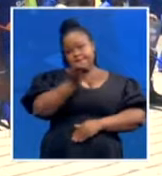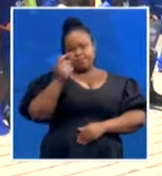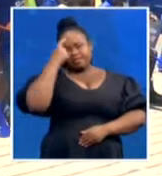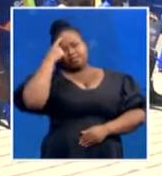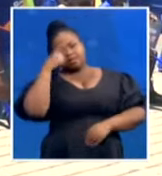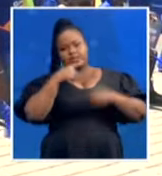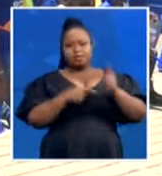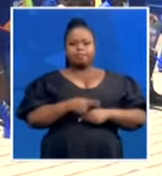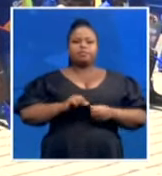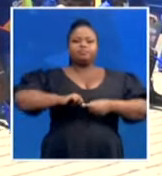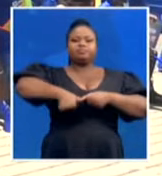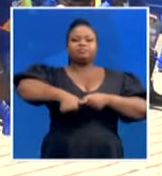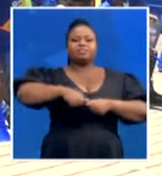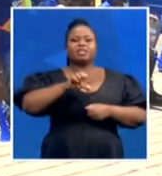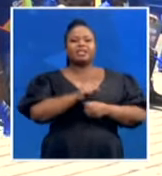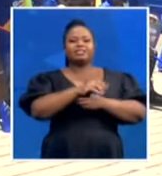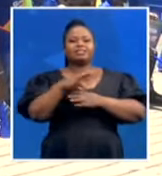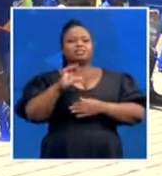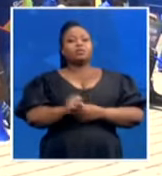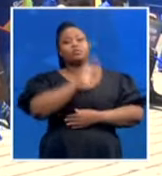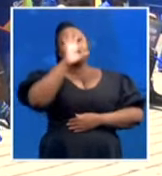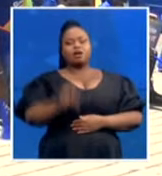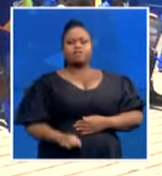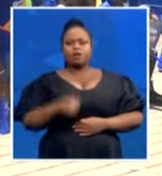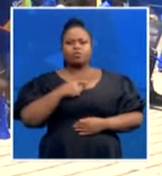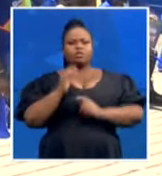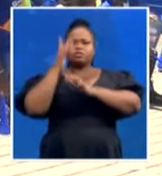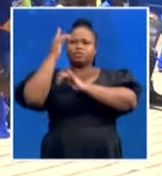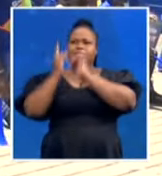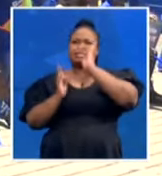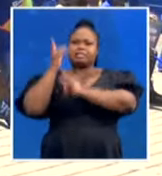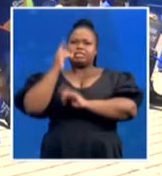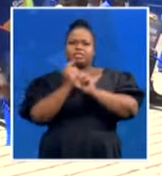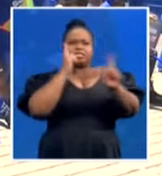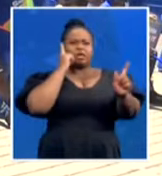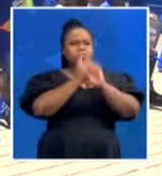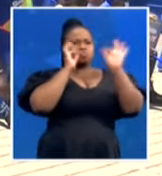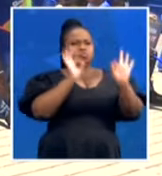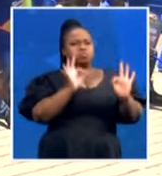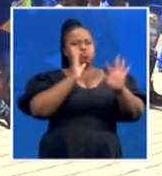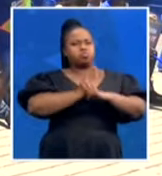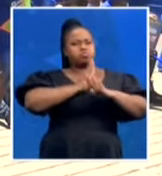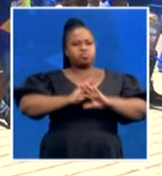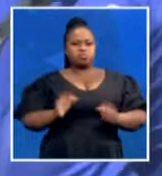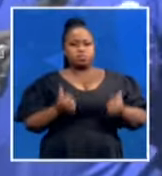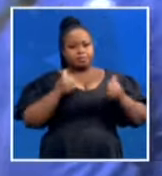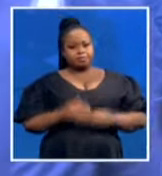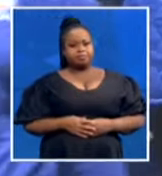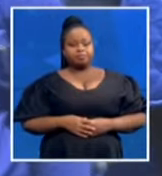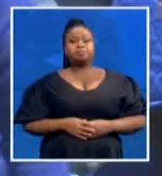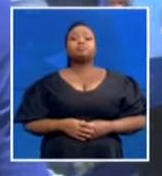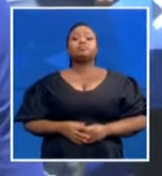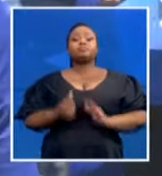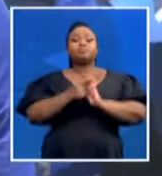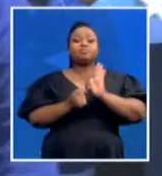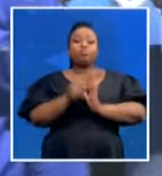Africa where your towns and cities are working as they should. Yeah, yeah. On the 1st of November,